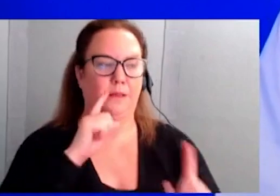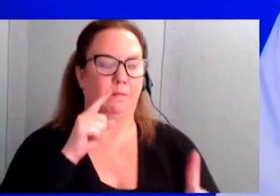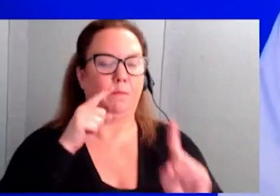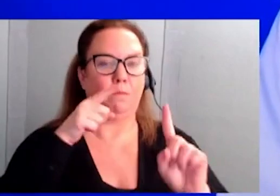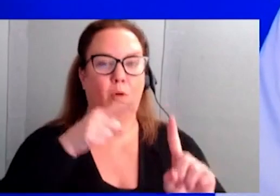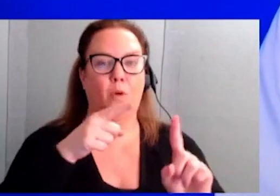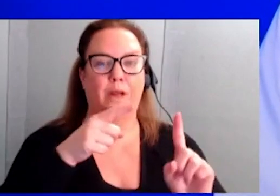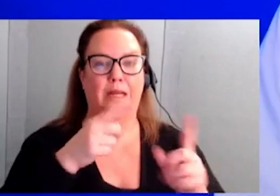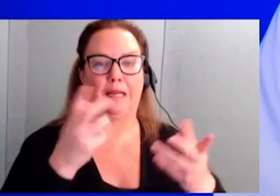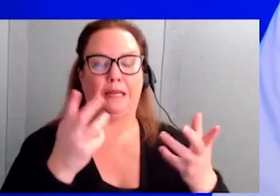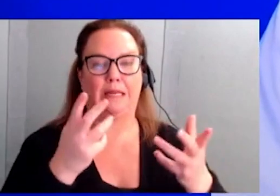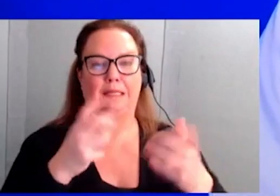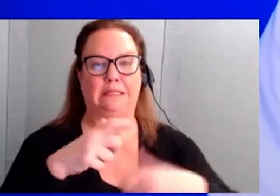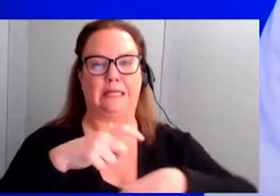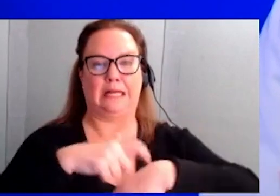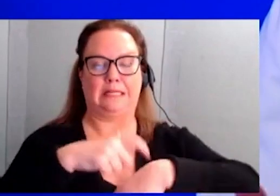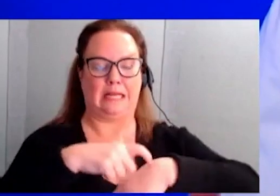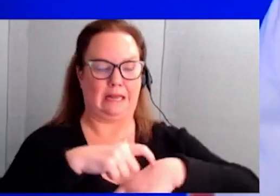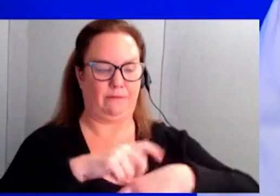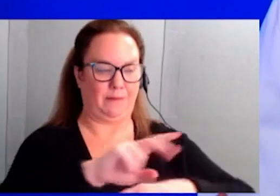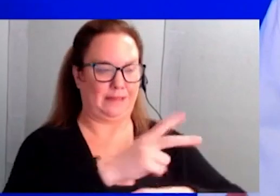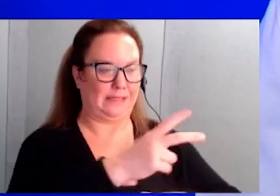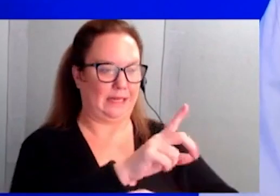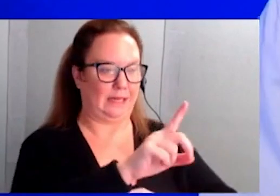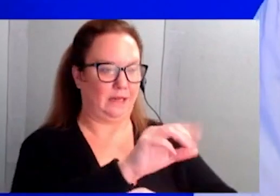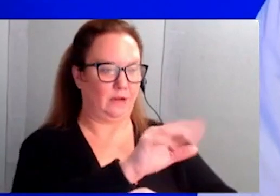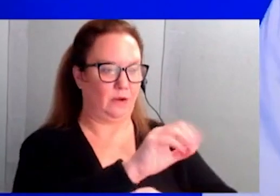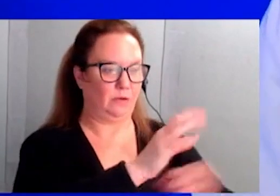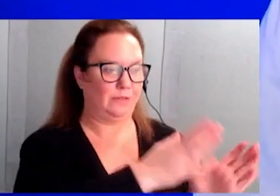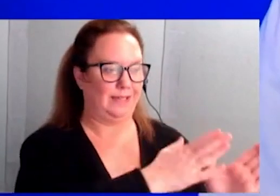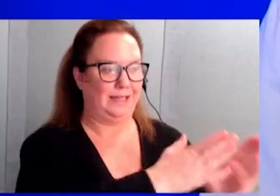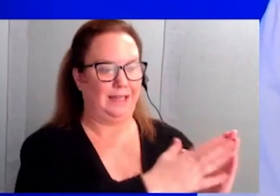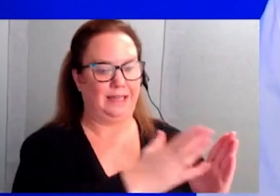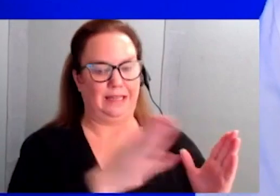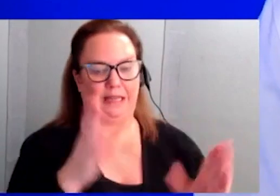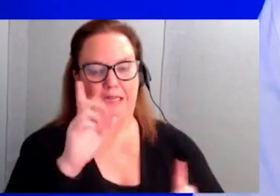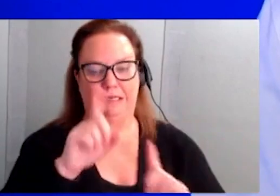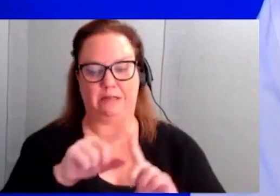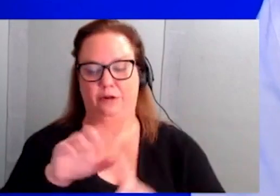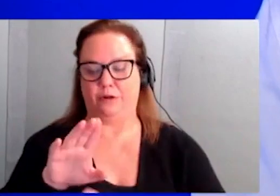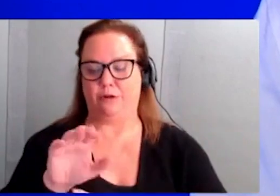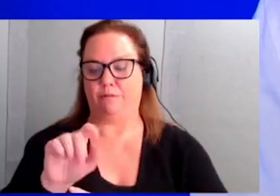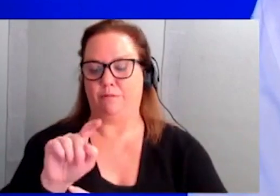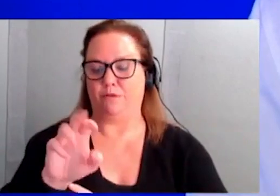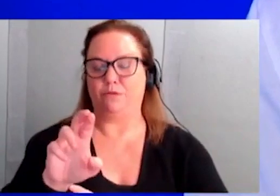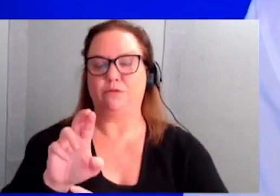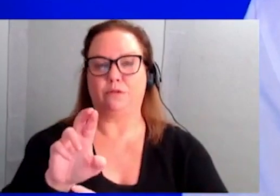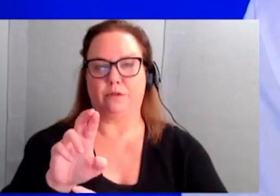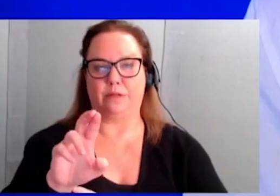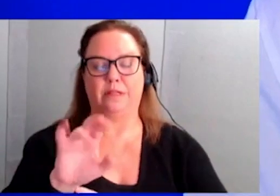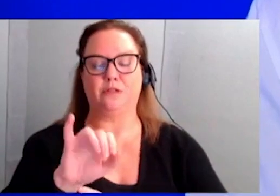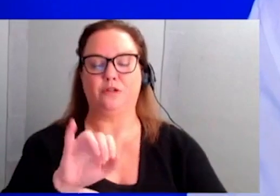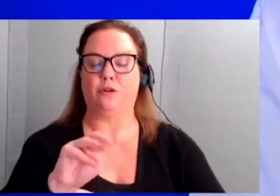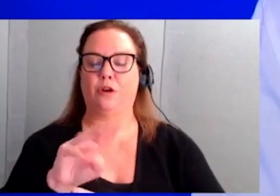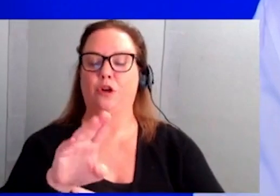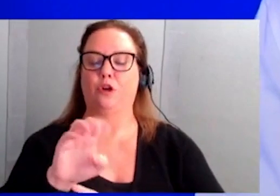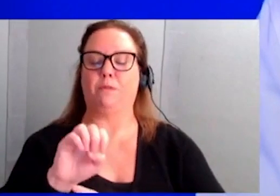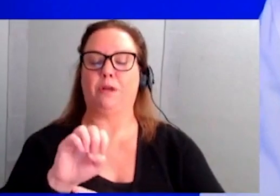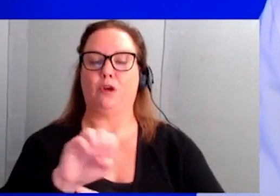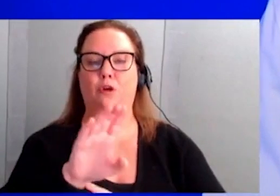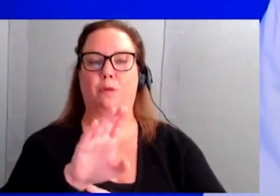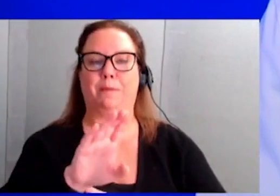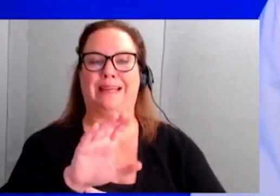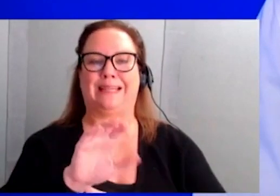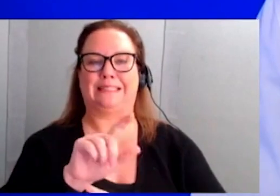it's that time from that second dose until you have that booster that allows your immune response, your B cells and your T cells